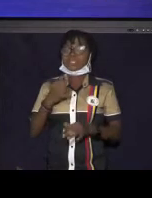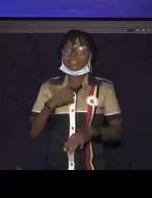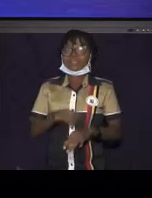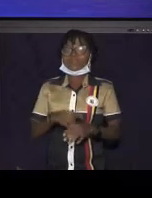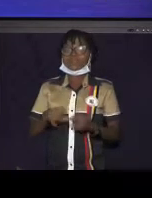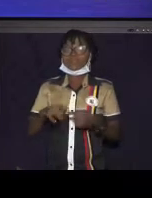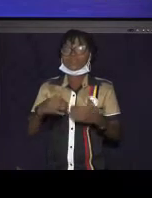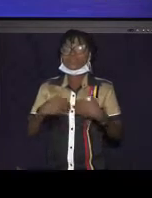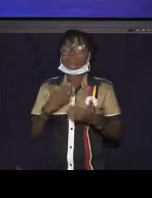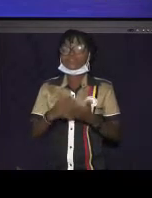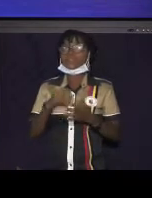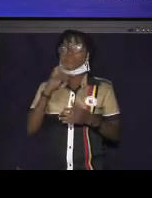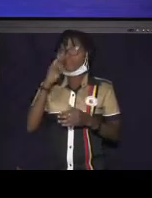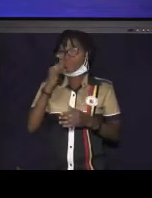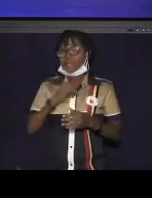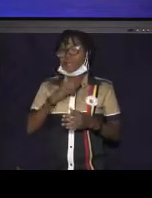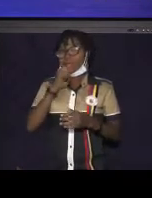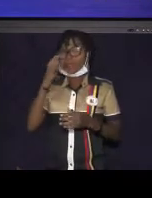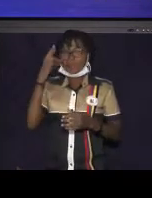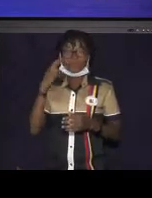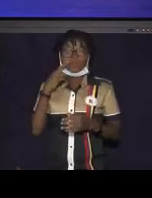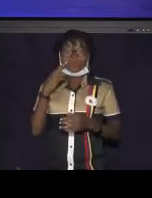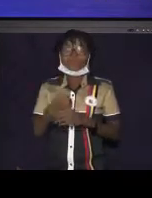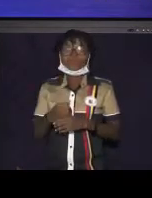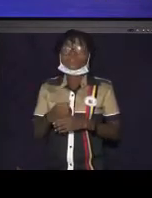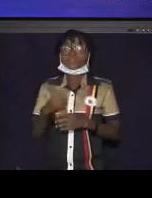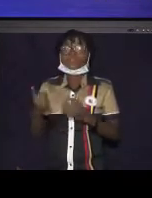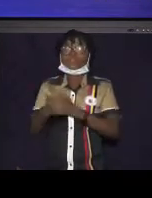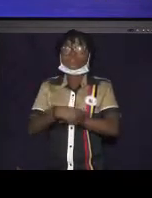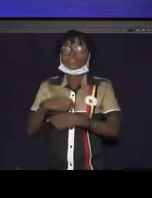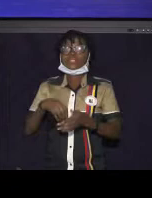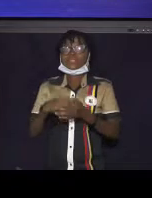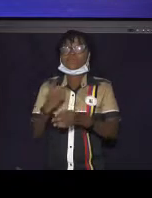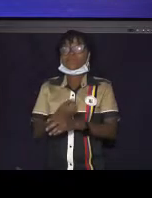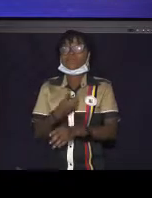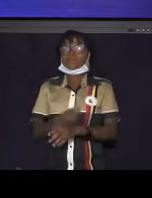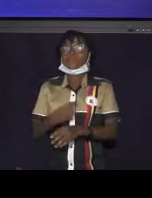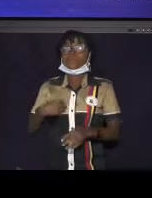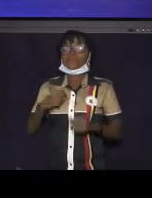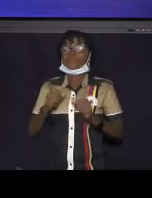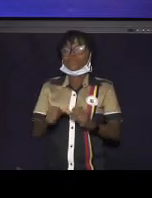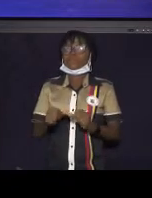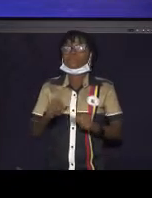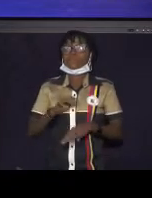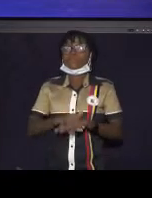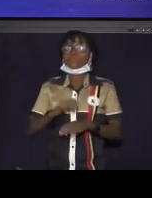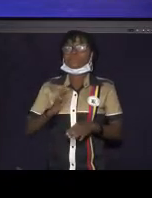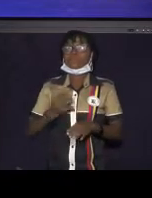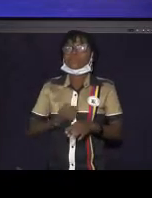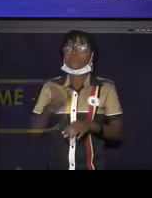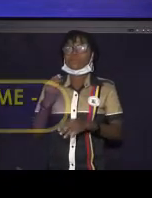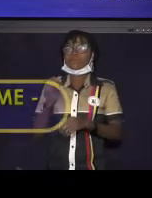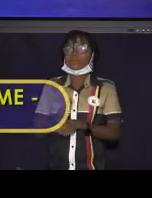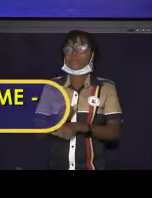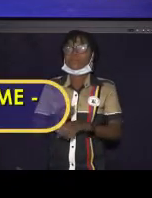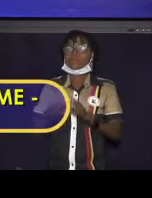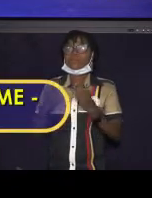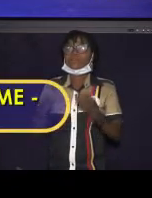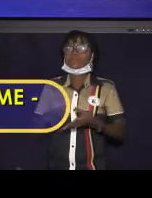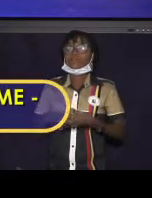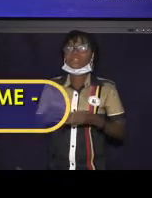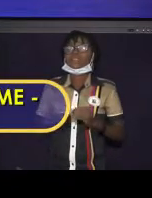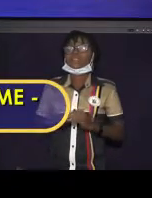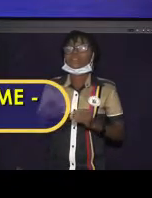time to have some fun. I am Uncle Agbaje. Today in mathematics we will continue our work on open